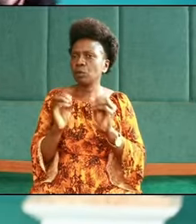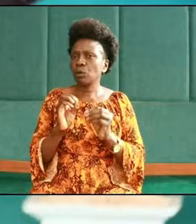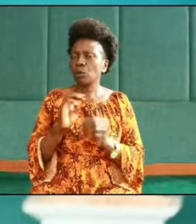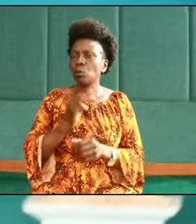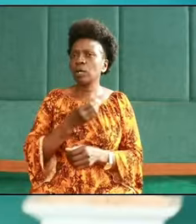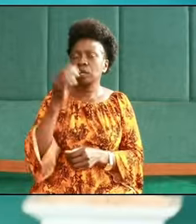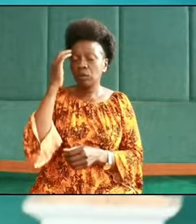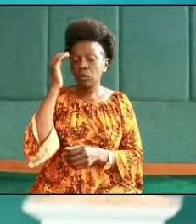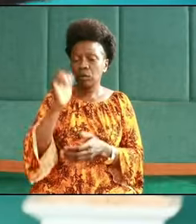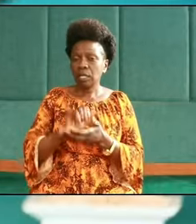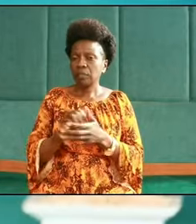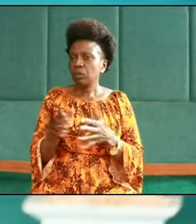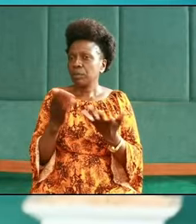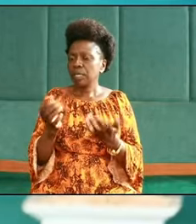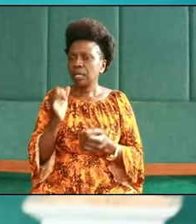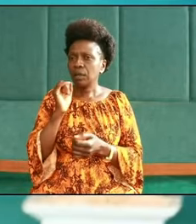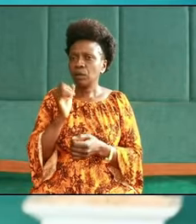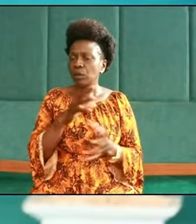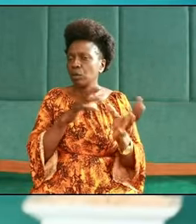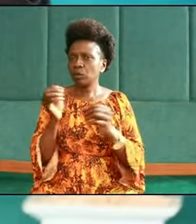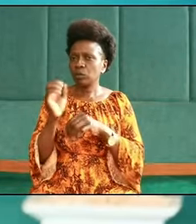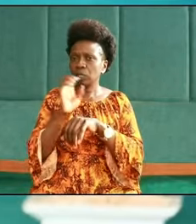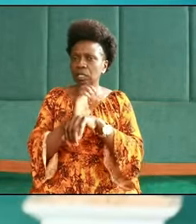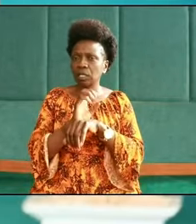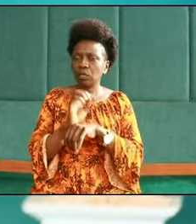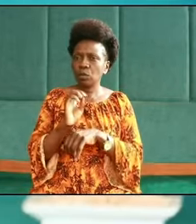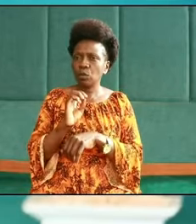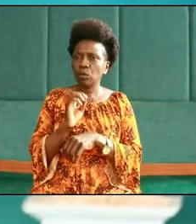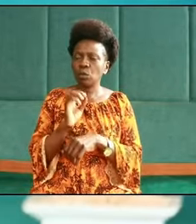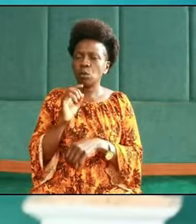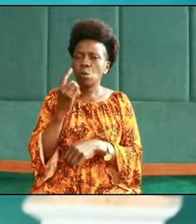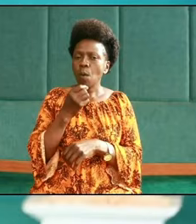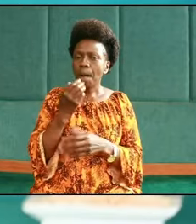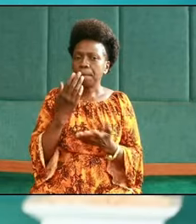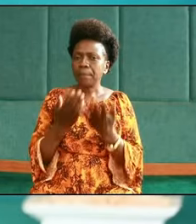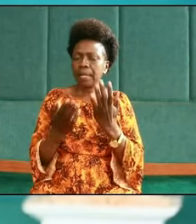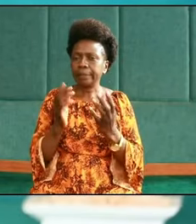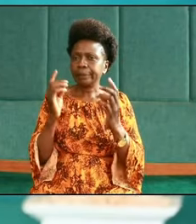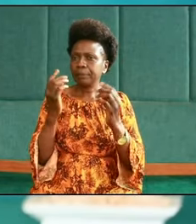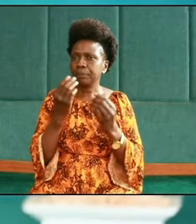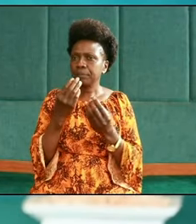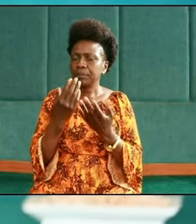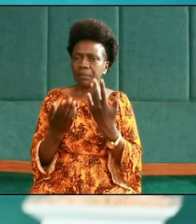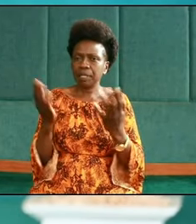that even if we have those in the church who may not be that straight,